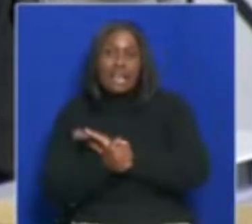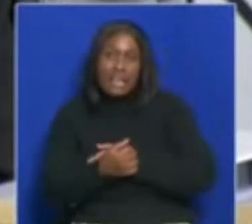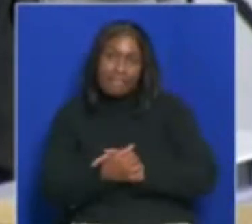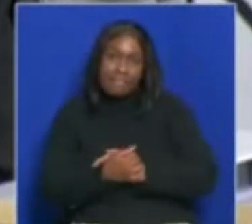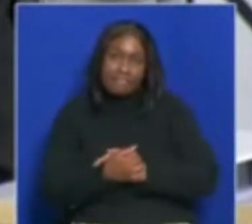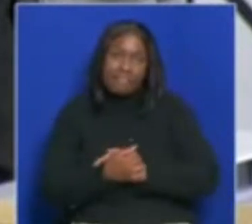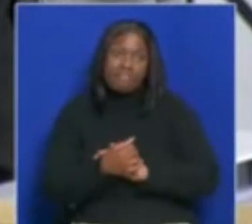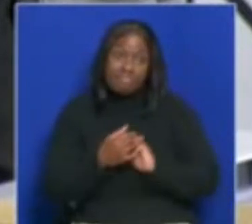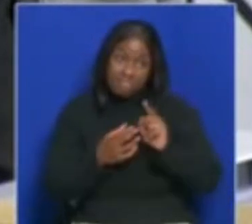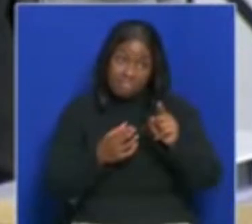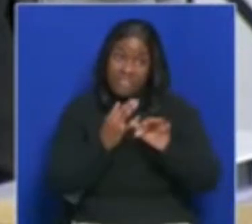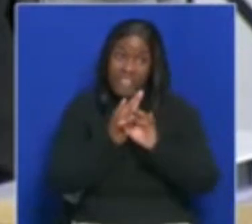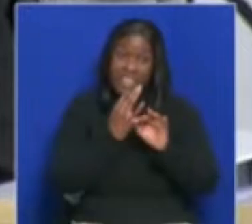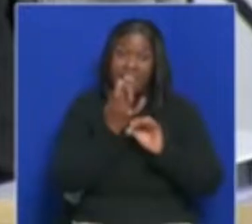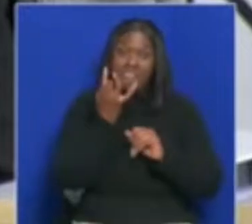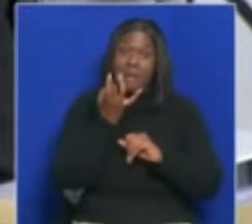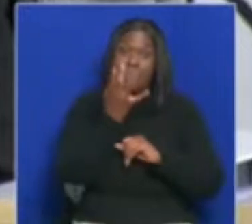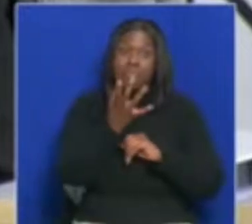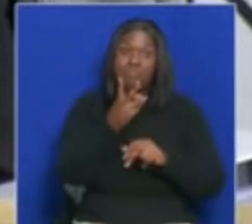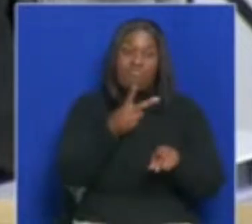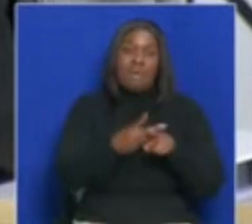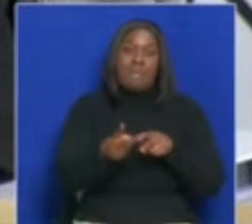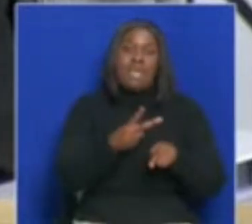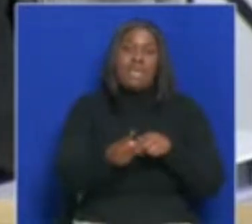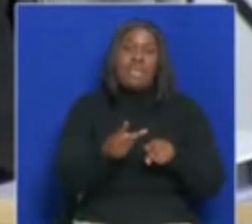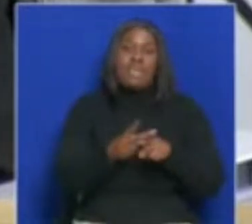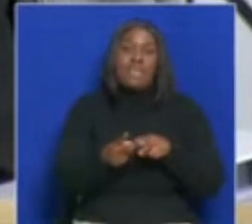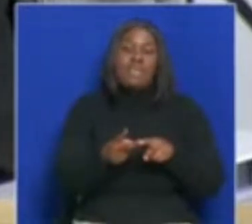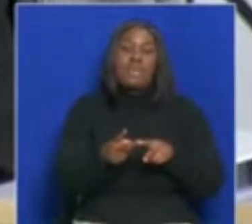must prepare, go and get his